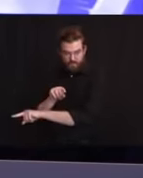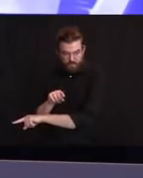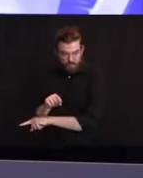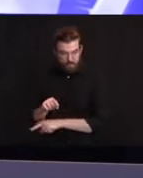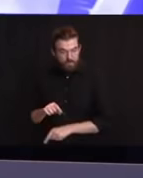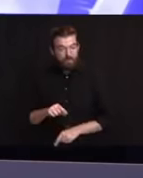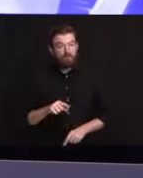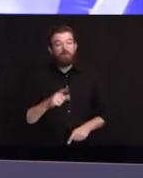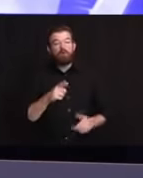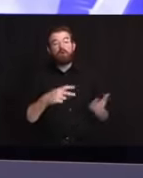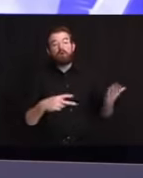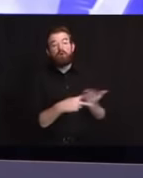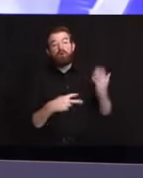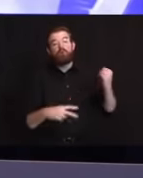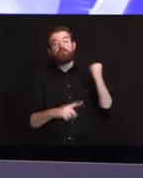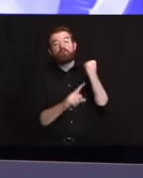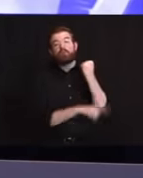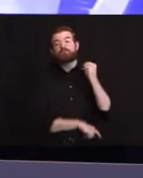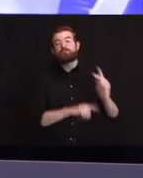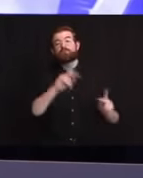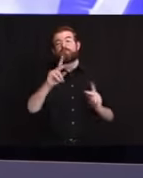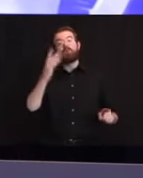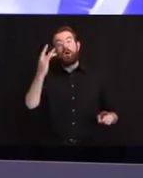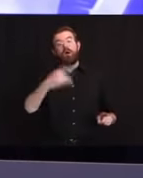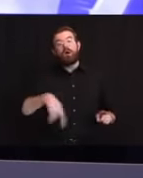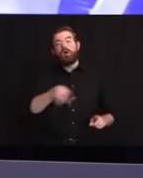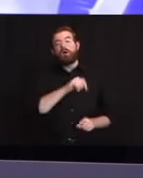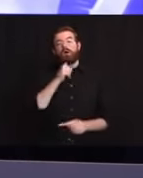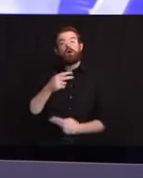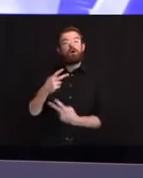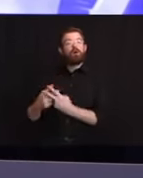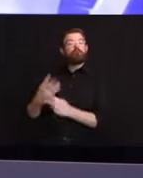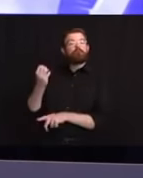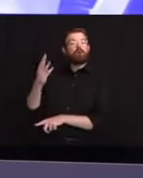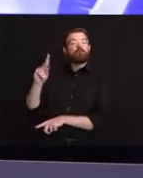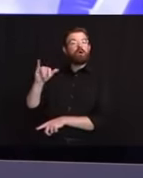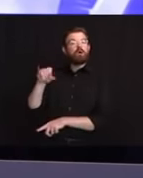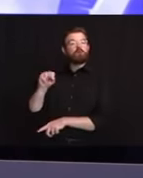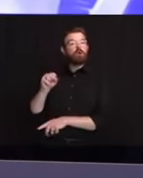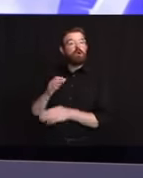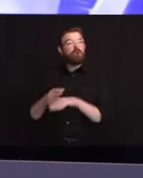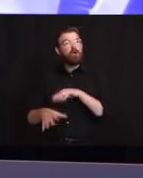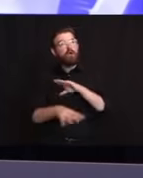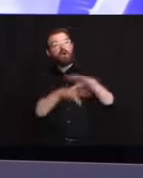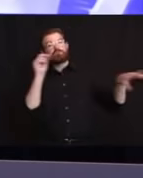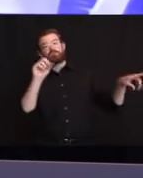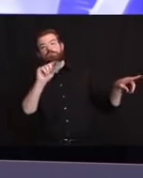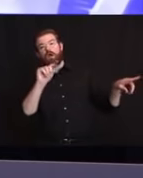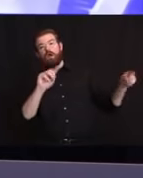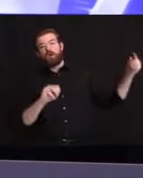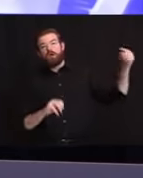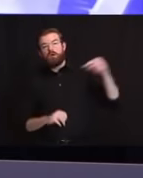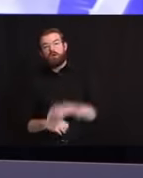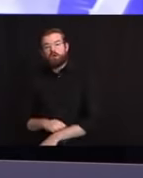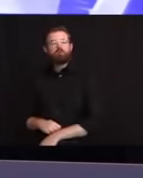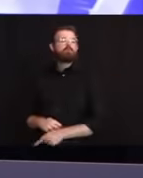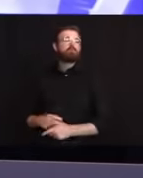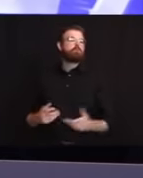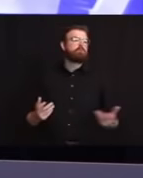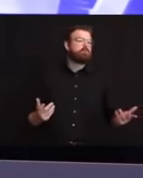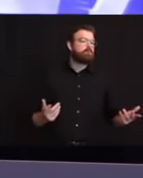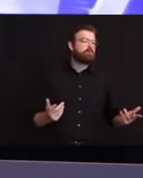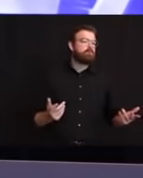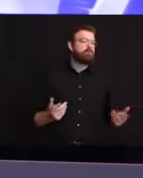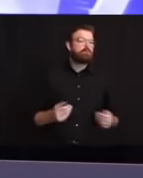perhaps similar to what New York is doing, but we would only do that if we find that